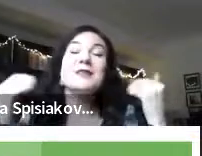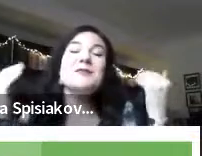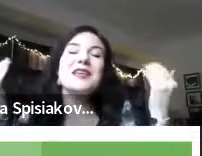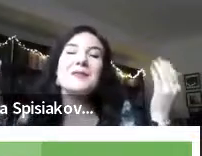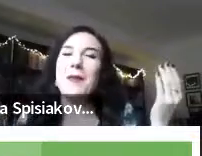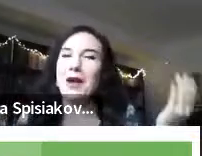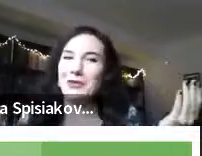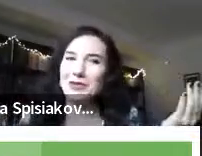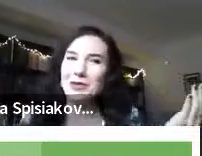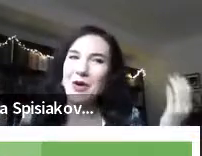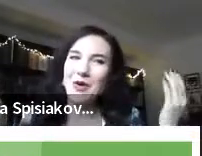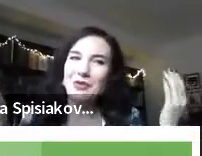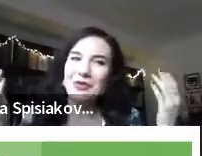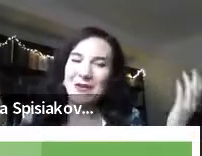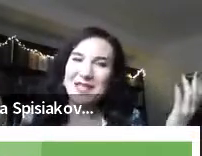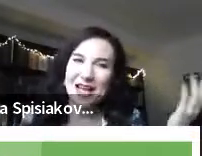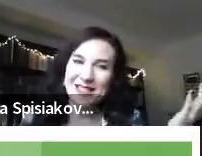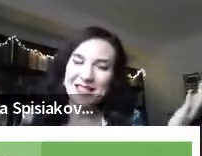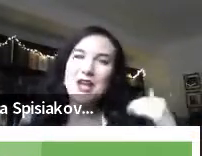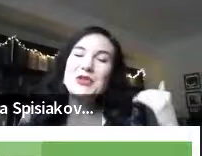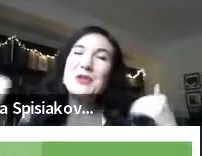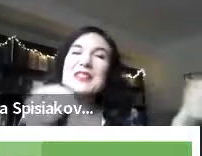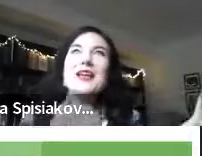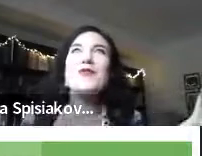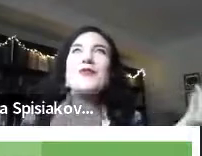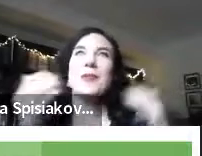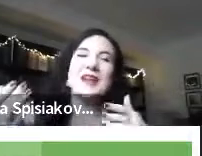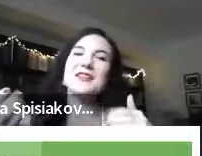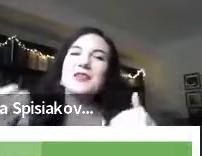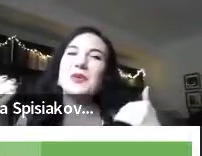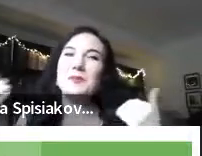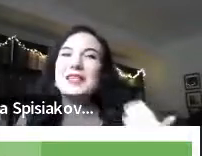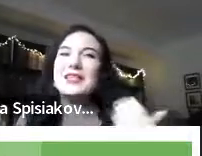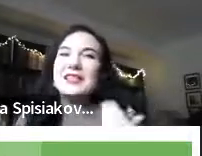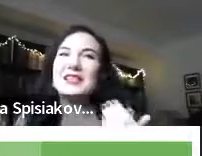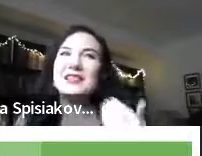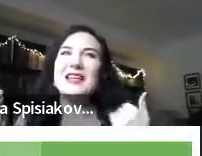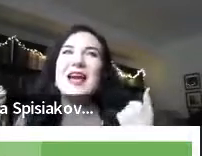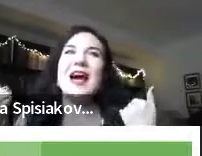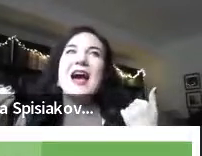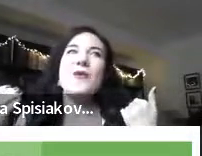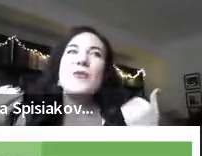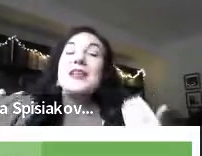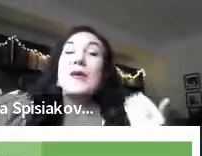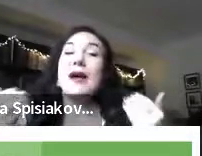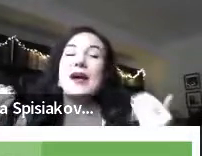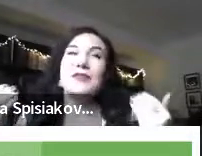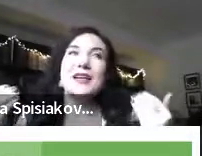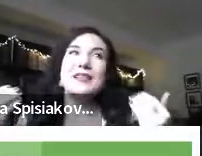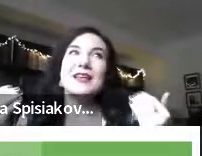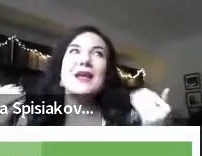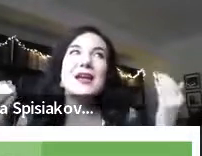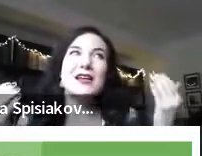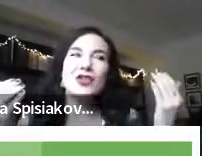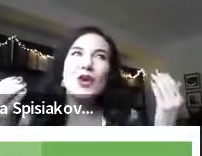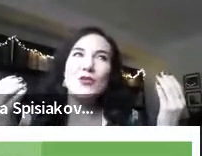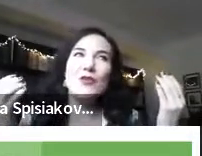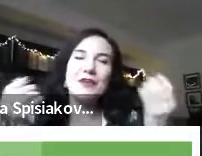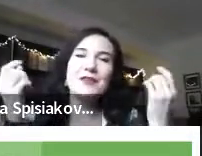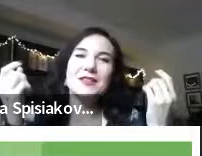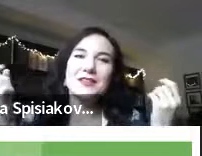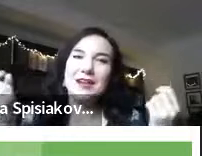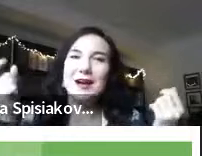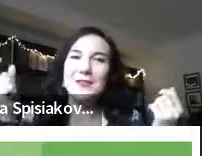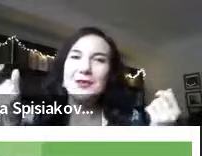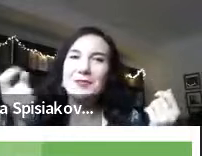so unspeakable amounts of greenhouse gases. So instead of comparisons with meat eaters, we now have this image